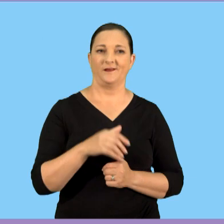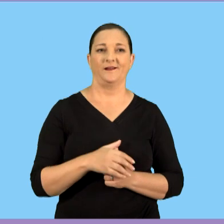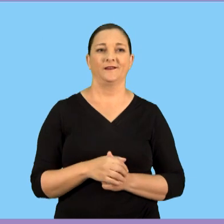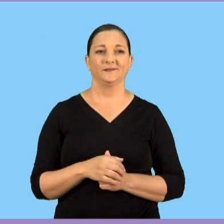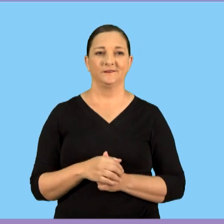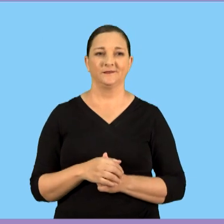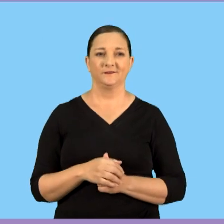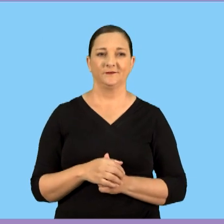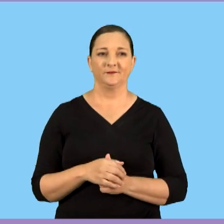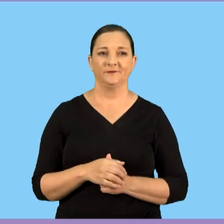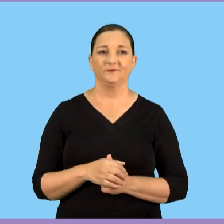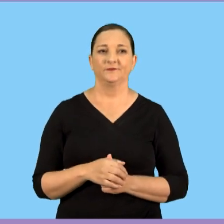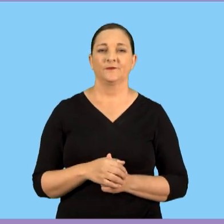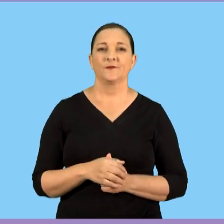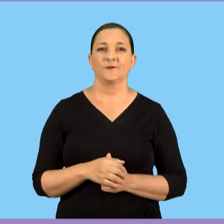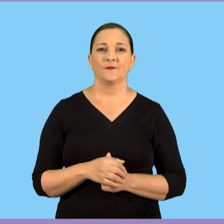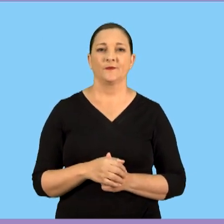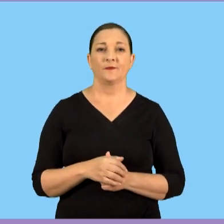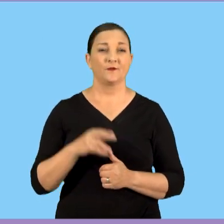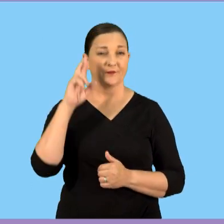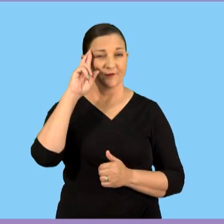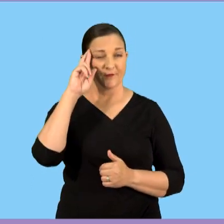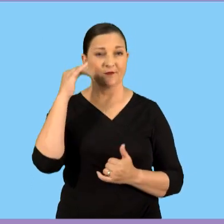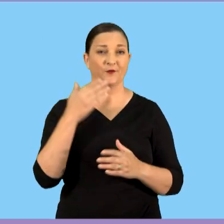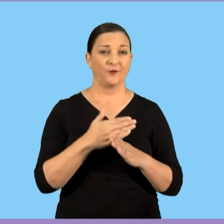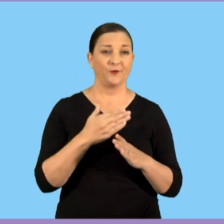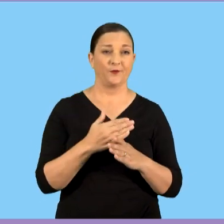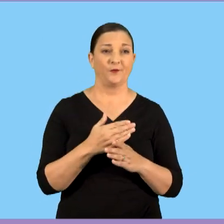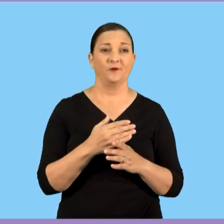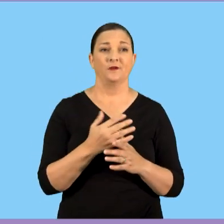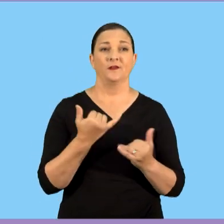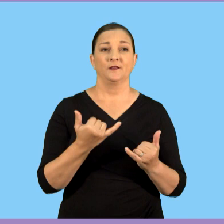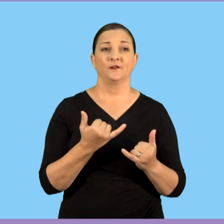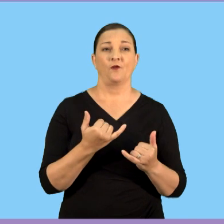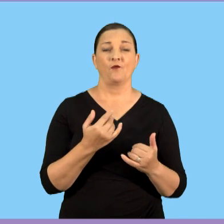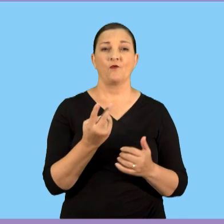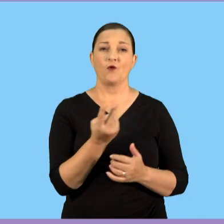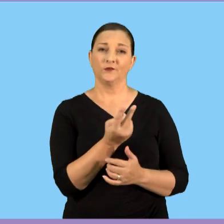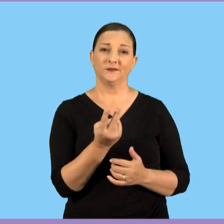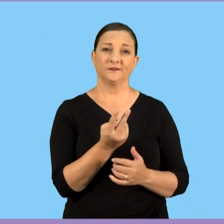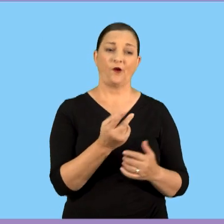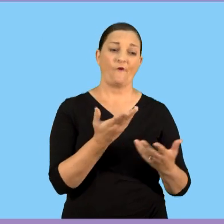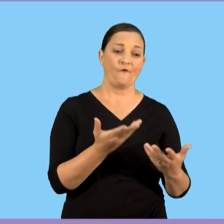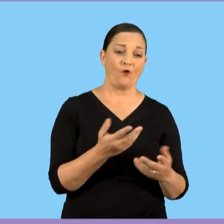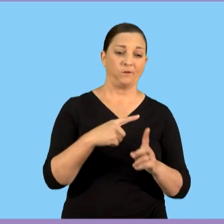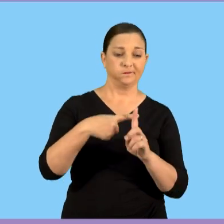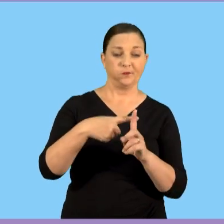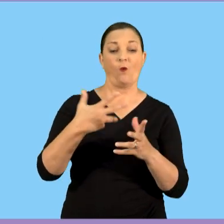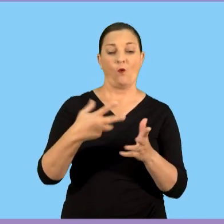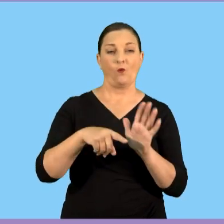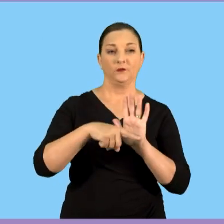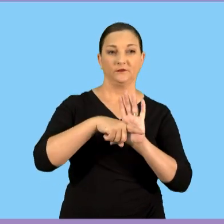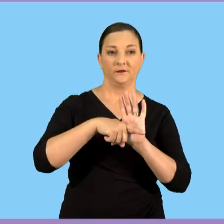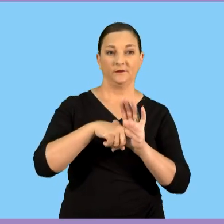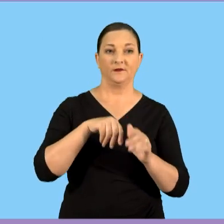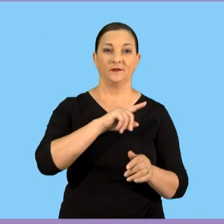are absolutely correct. And remember, because we are working on either sides of the addition or subtraction, that